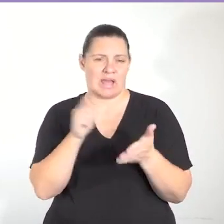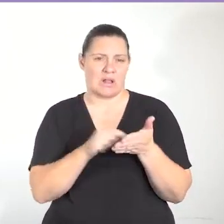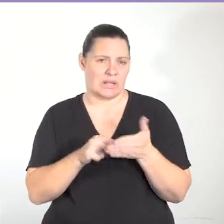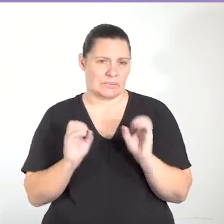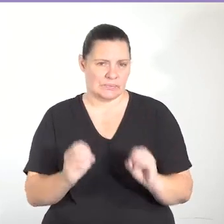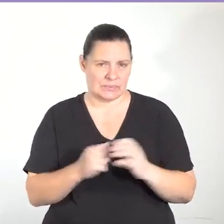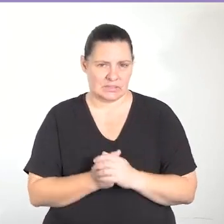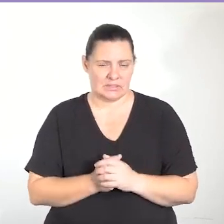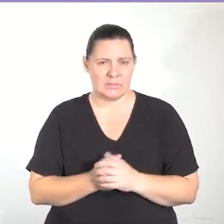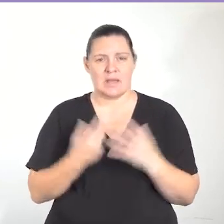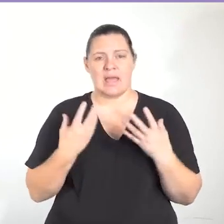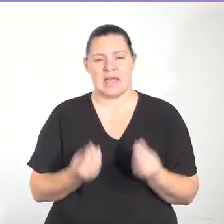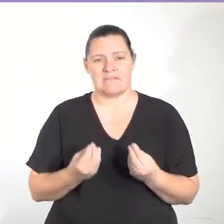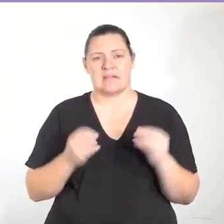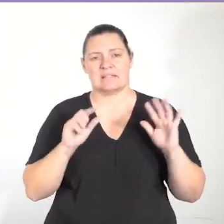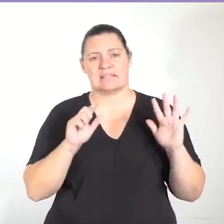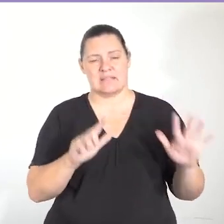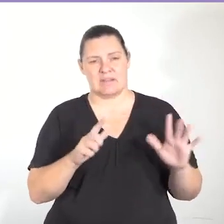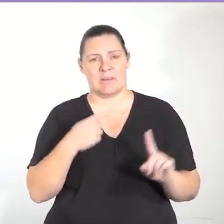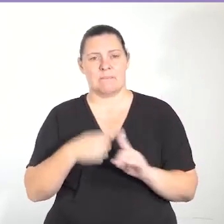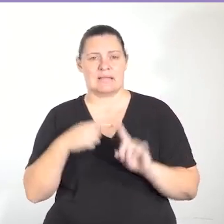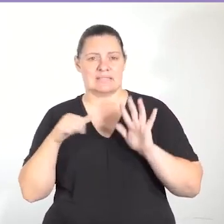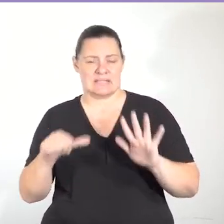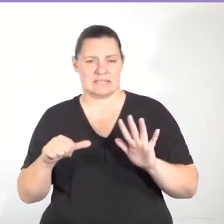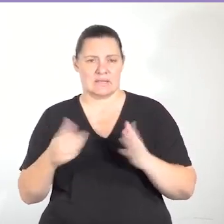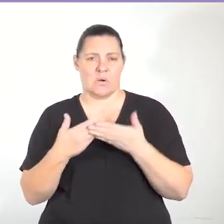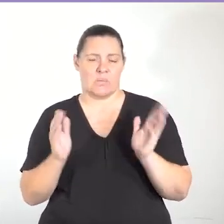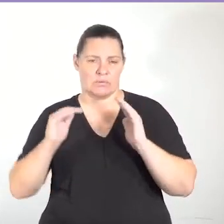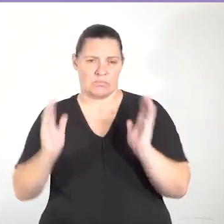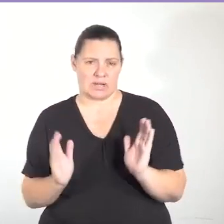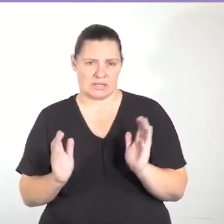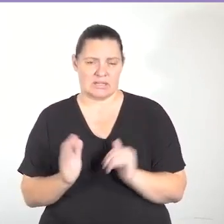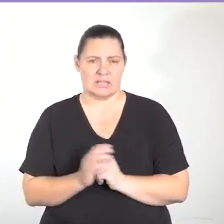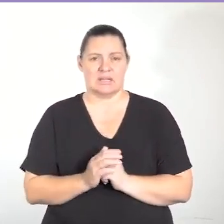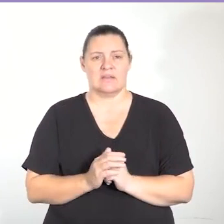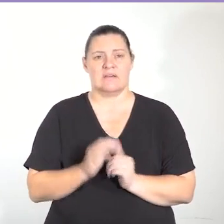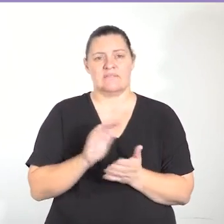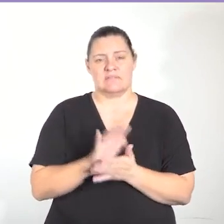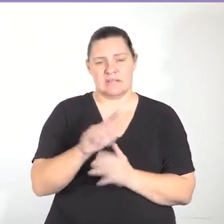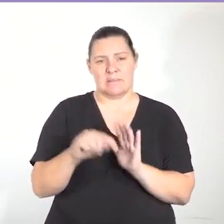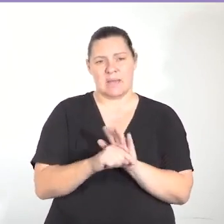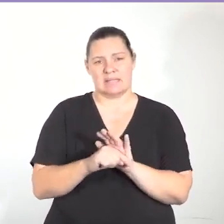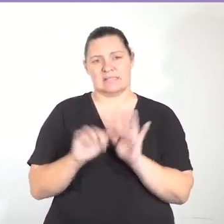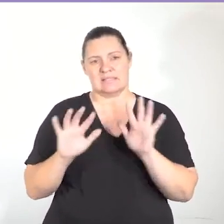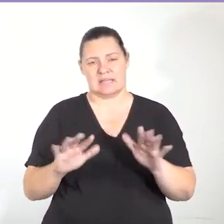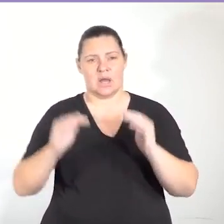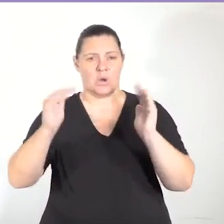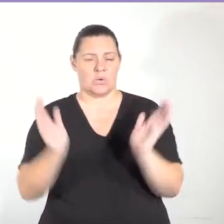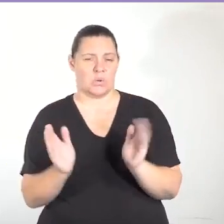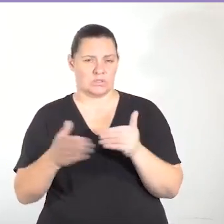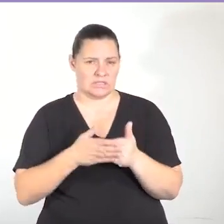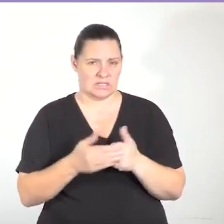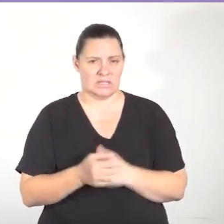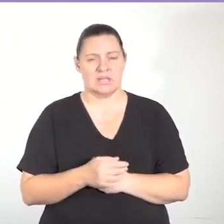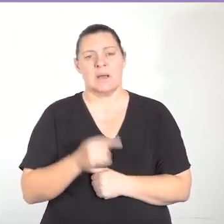a calculator. I have there 7 plus 6 open bracket, 15 minus 10 close